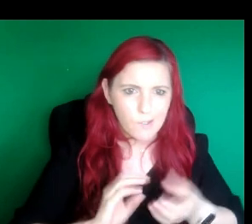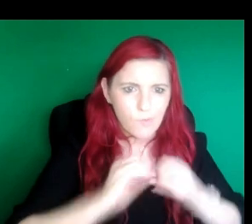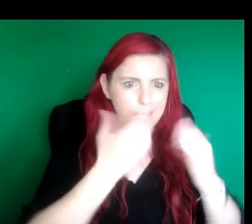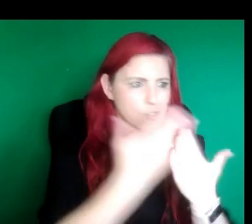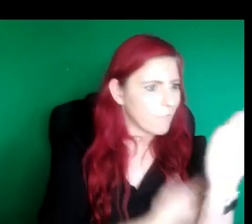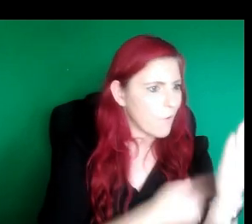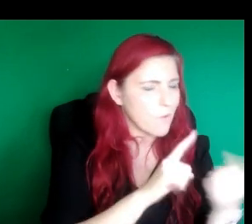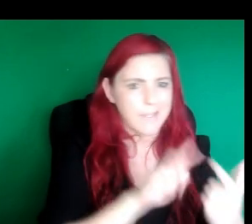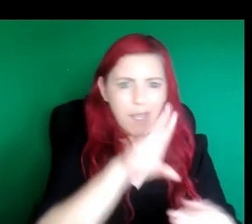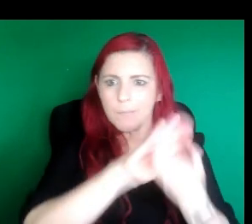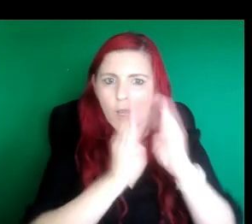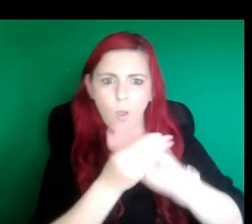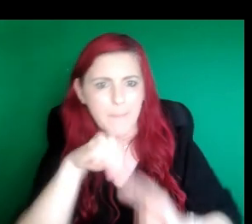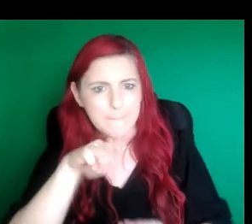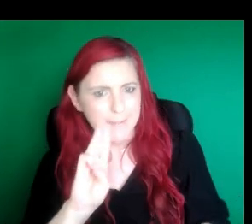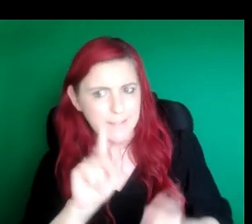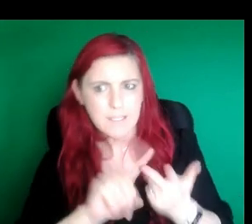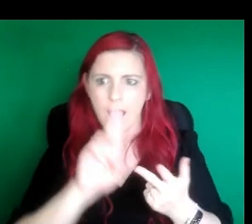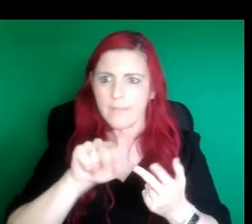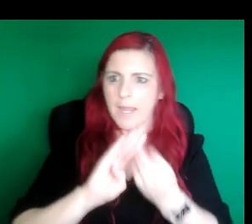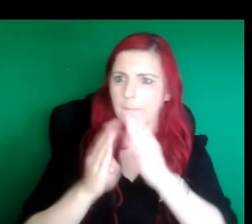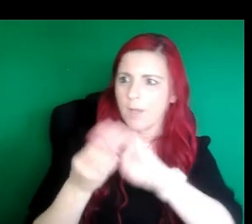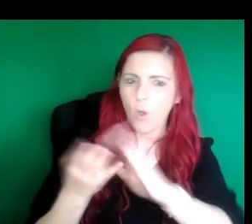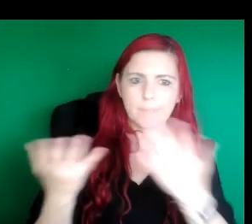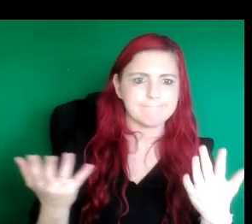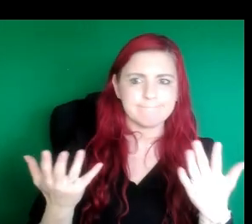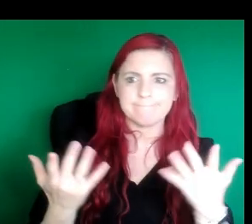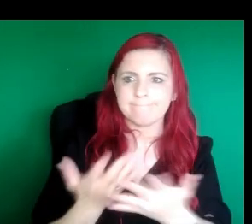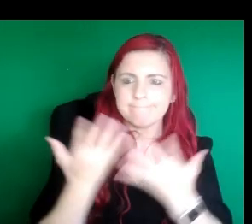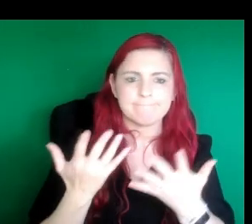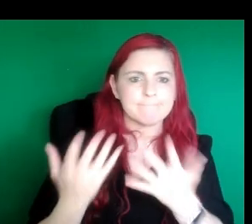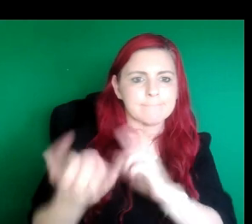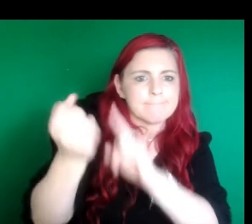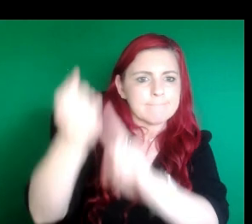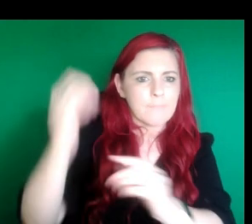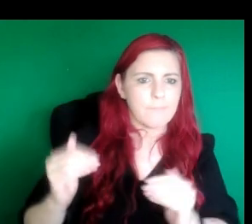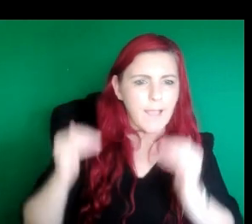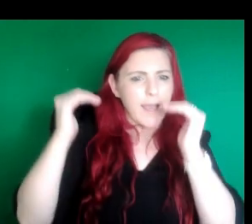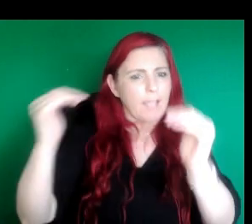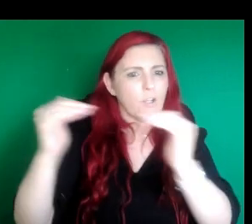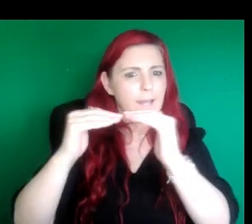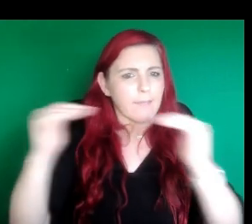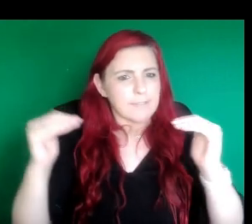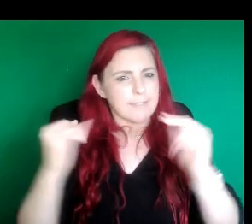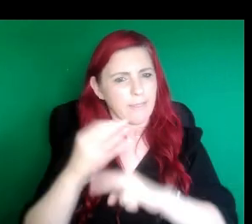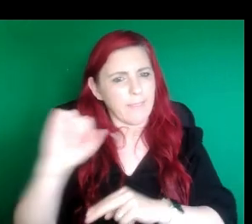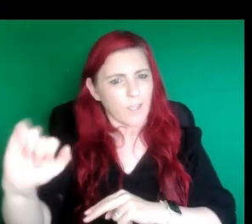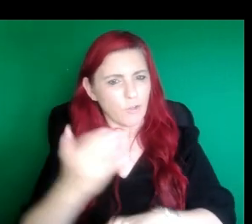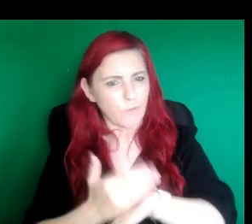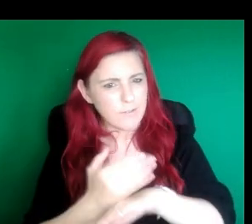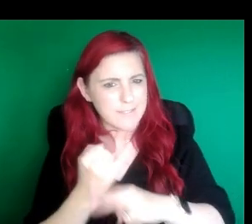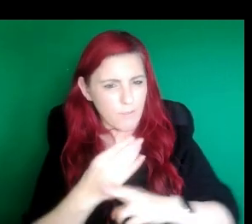laws. So deaf people can become MPs. So deaf people can attain higher highs in their career and in